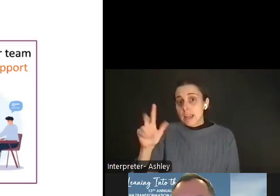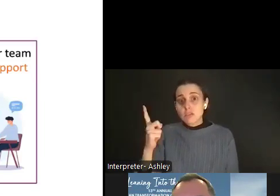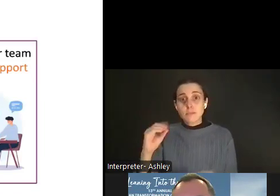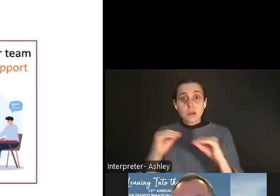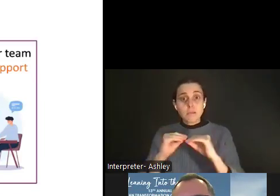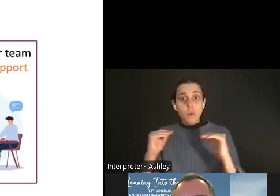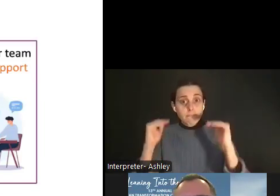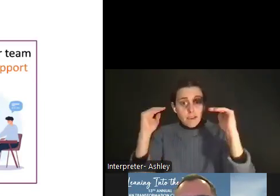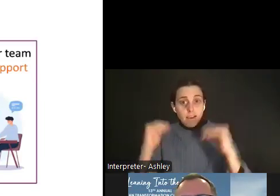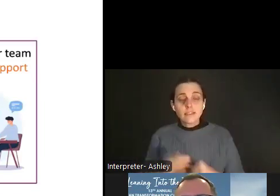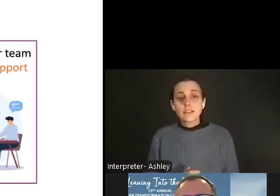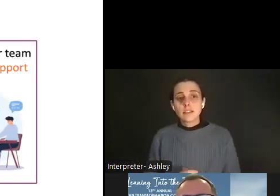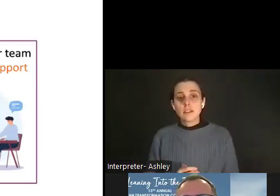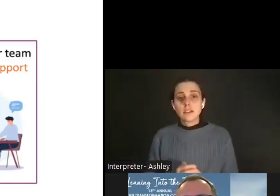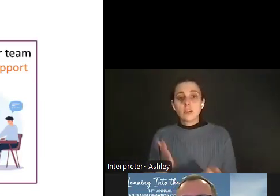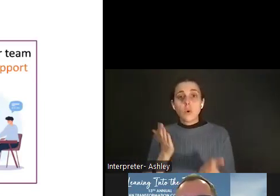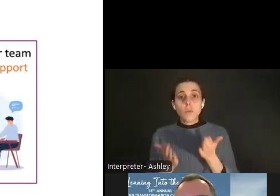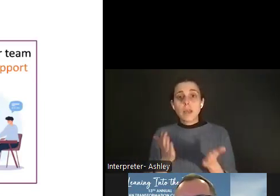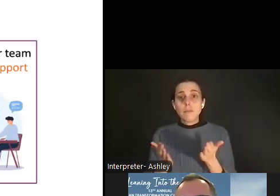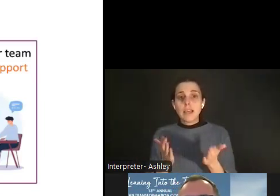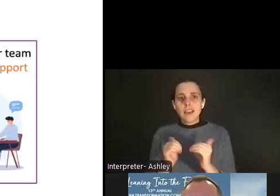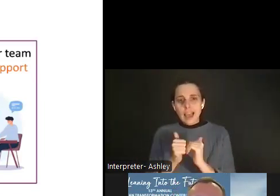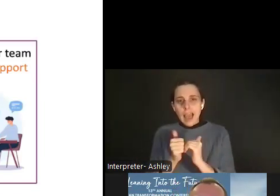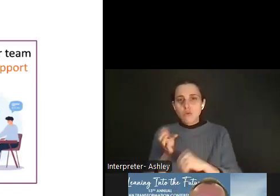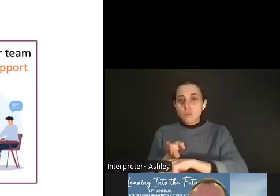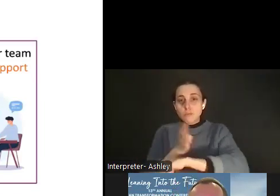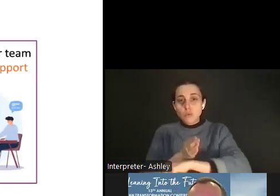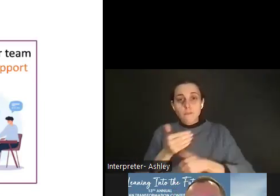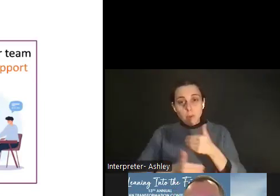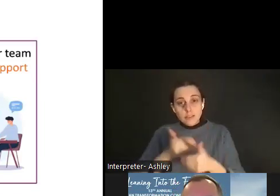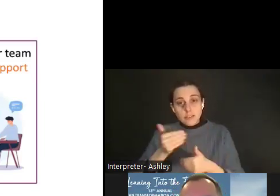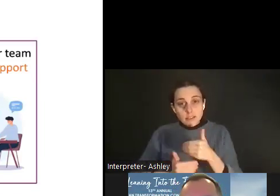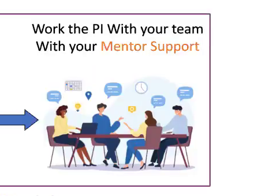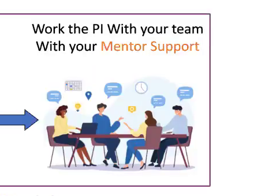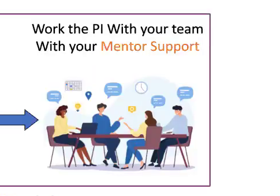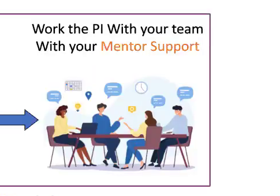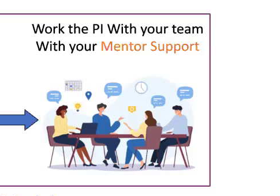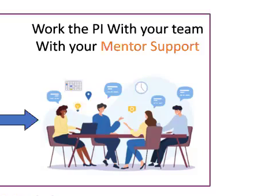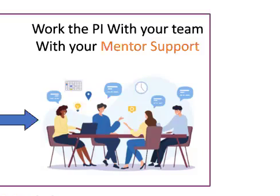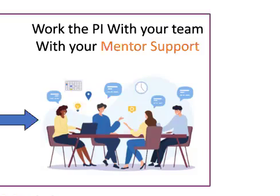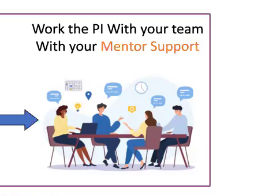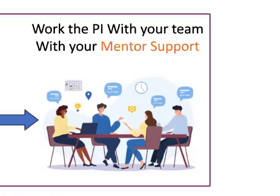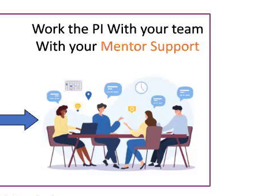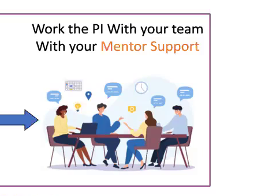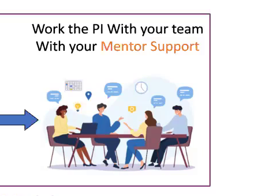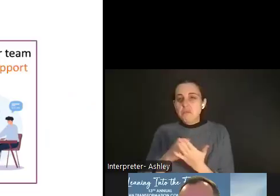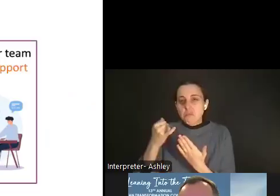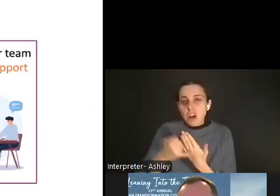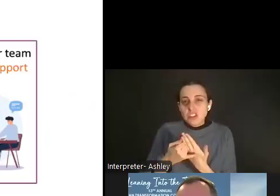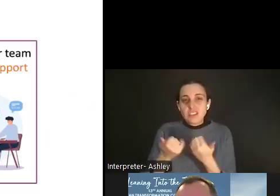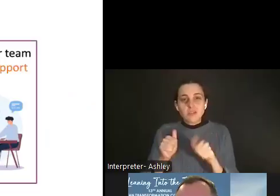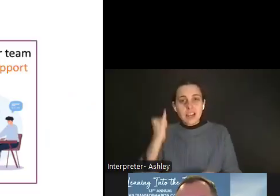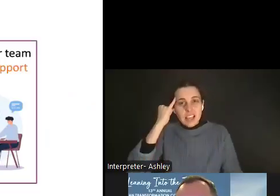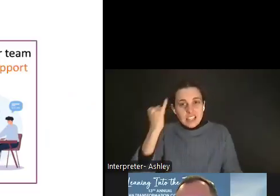or maybe it's a rapid process improvement, or it could be a DUMAIC or a DFSS project if you have